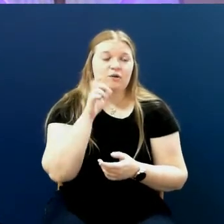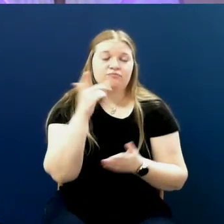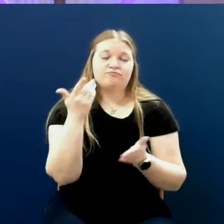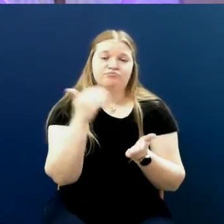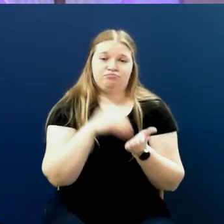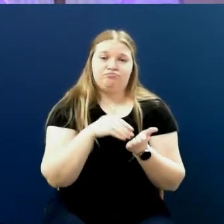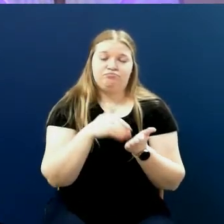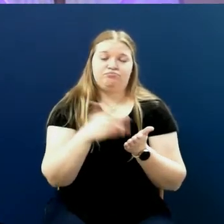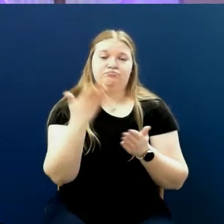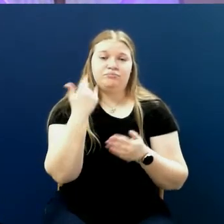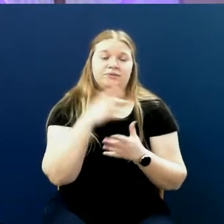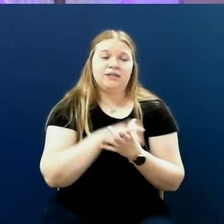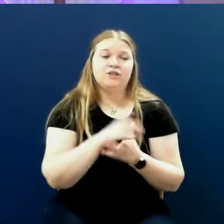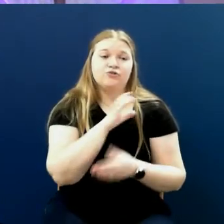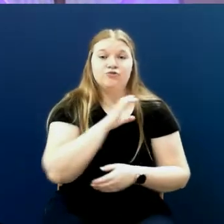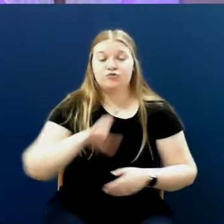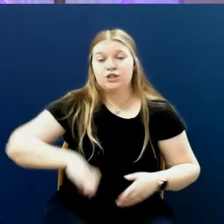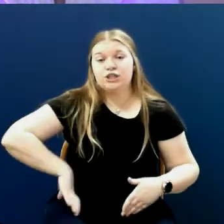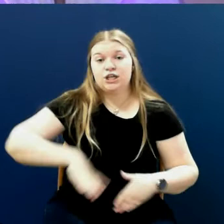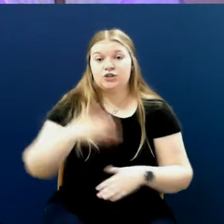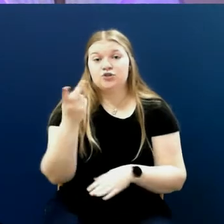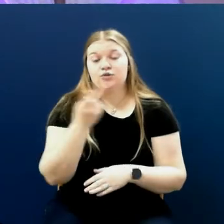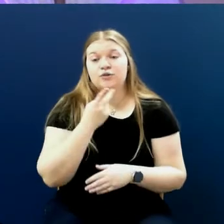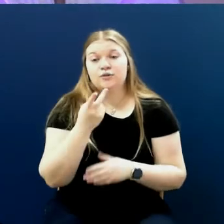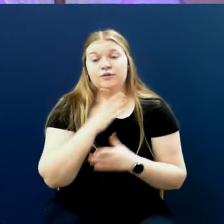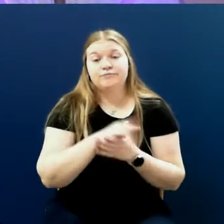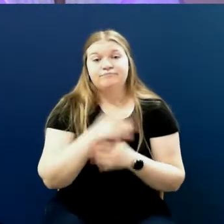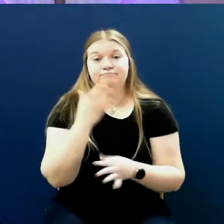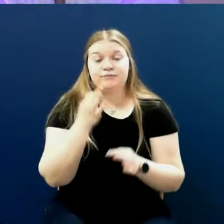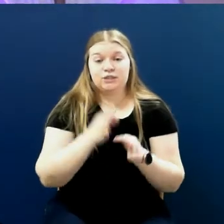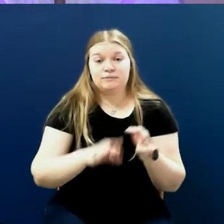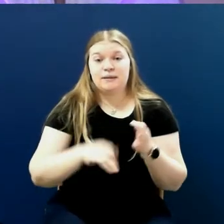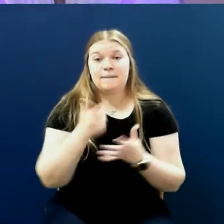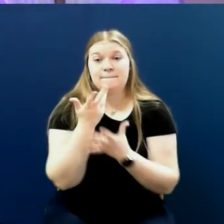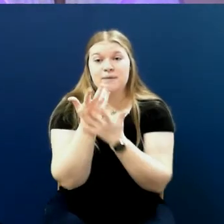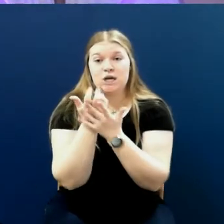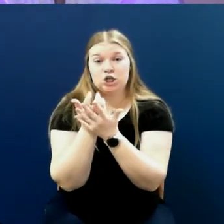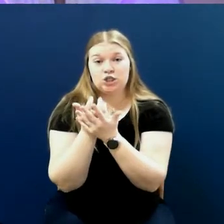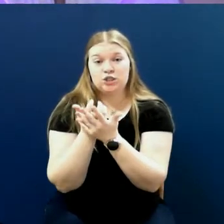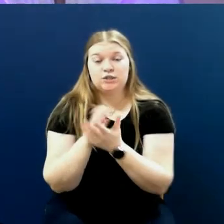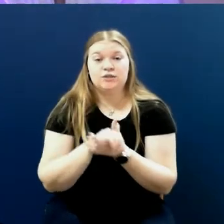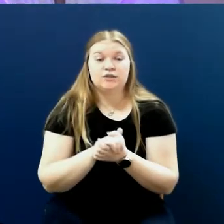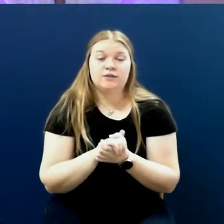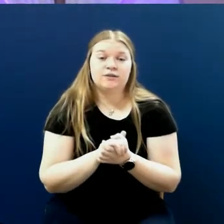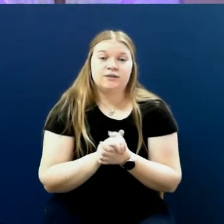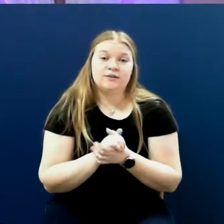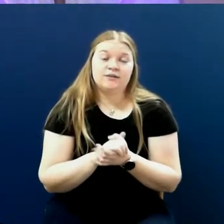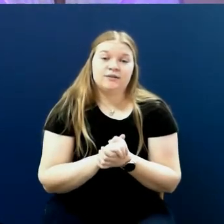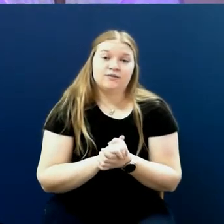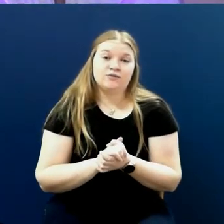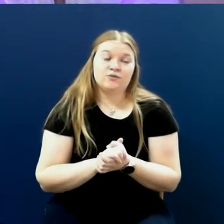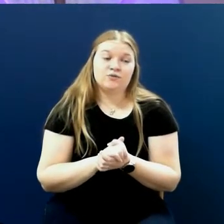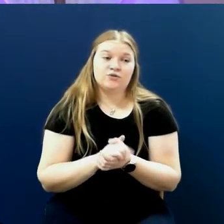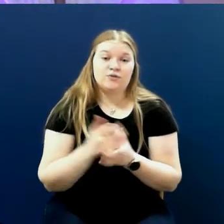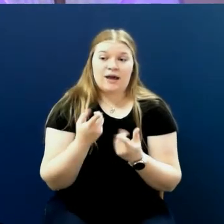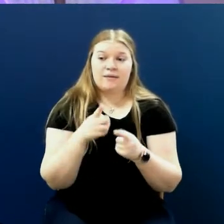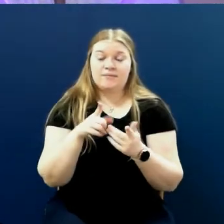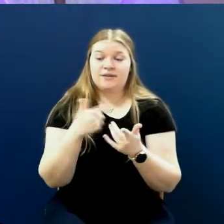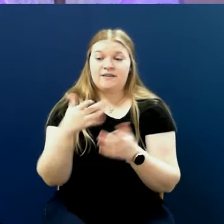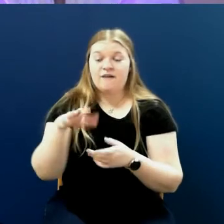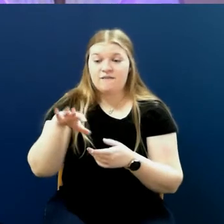before. As a Christian, you and I are simply beggars. We're beggars who happen to find